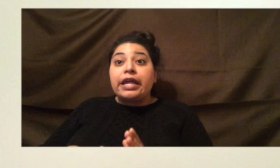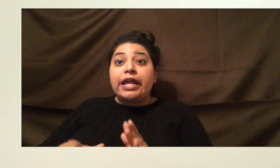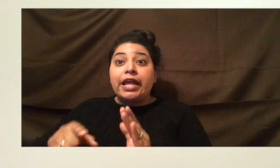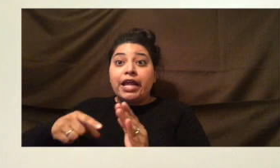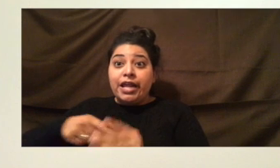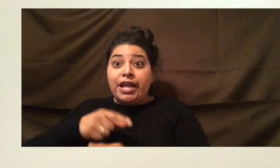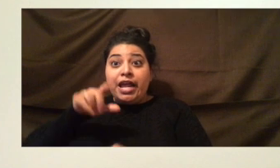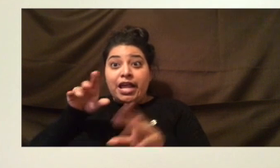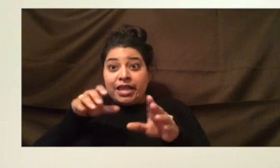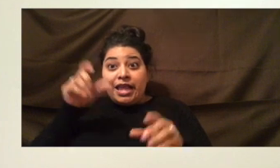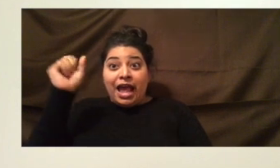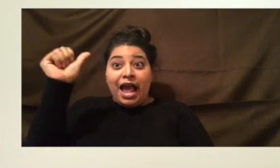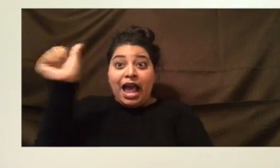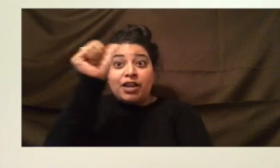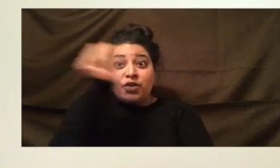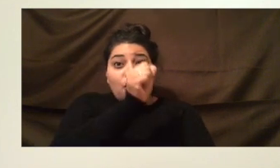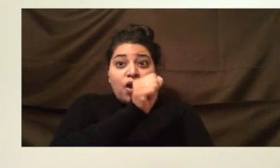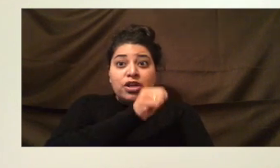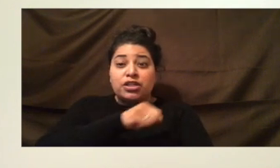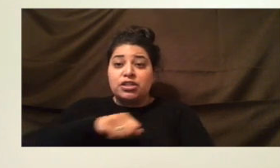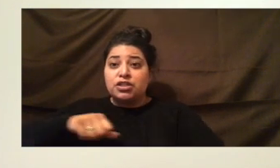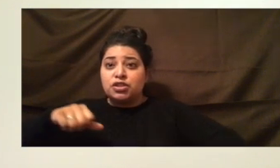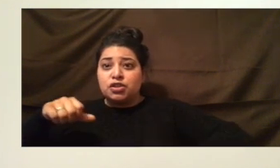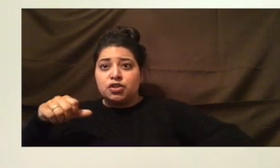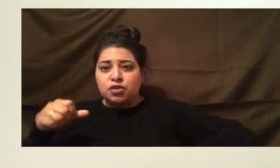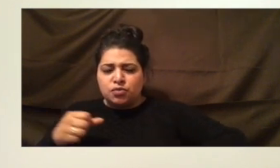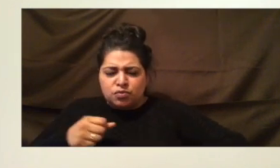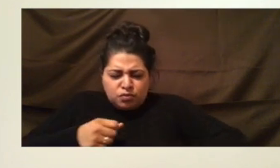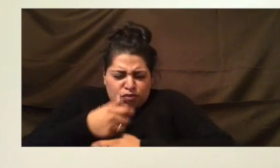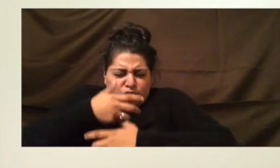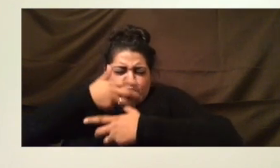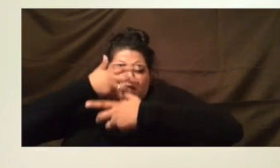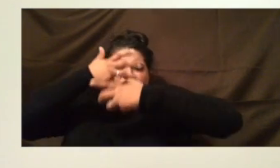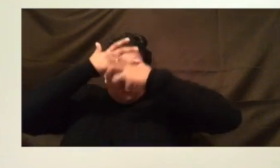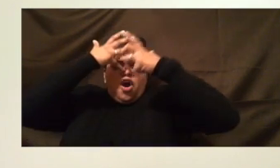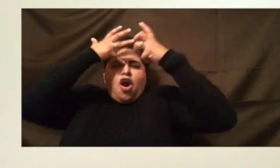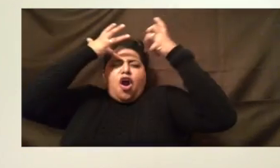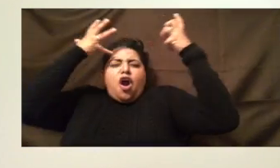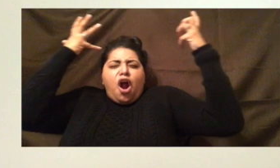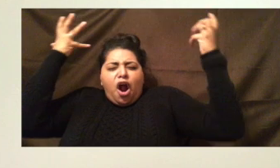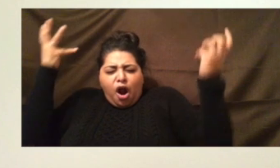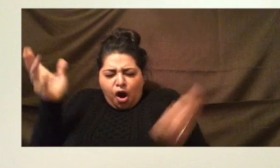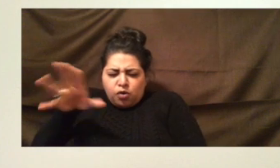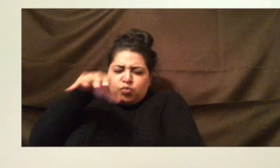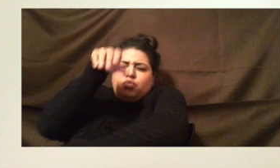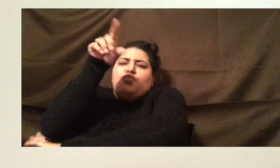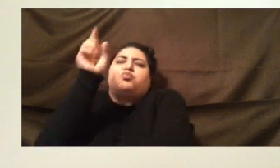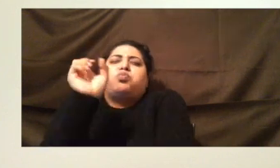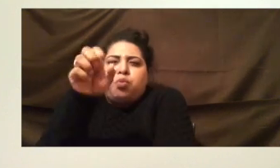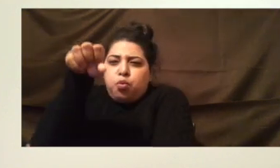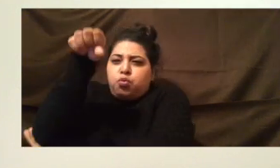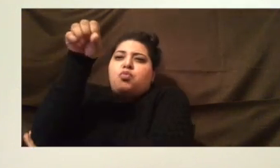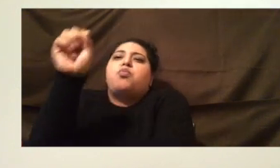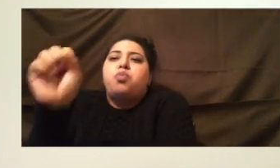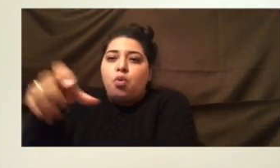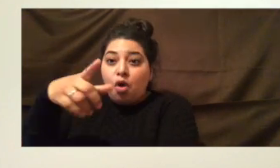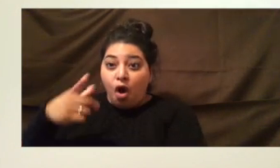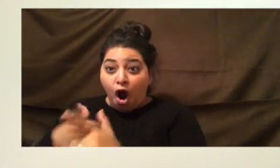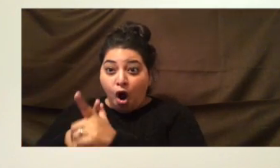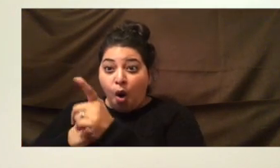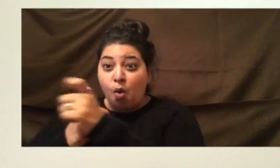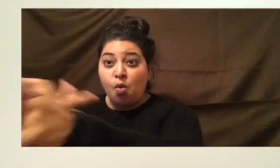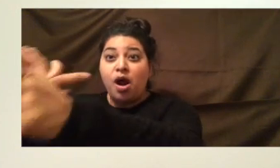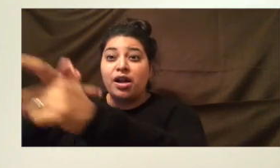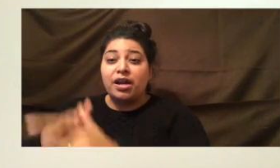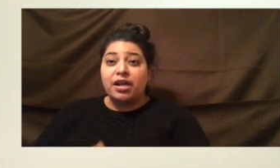terrible tuba sound. Annie crouched down and started to chew. The dinosaur barged down the hill. She seemed afraid of